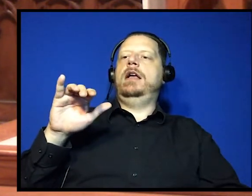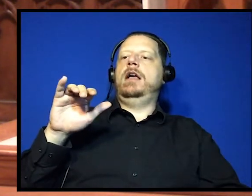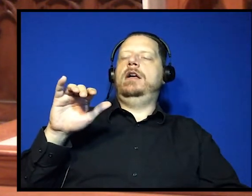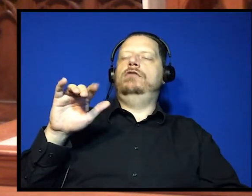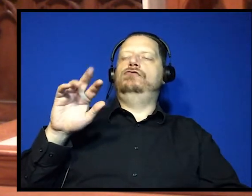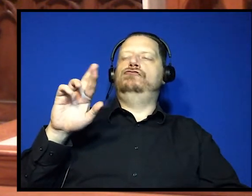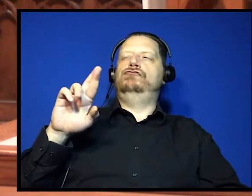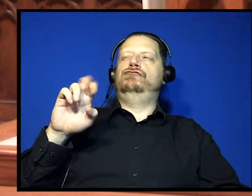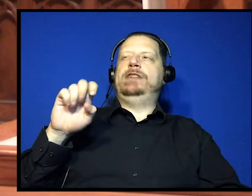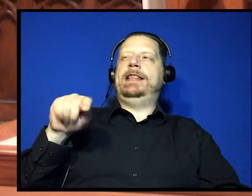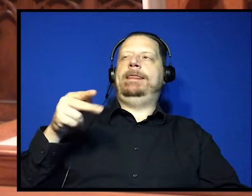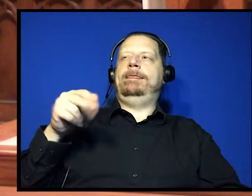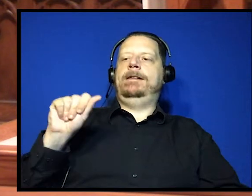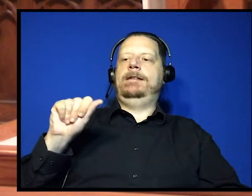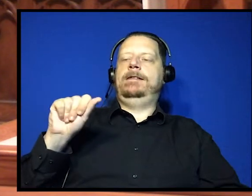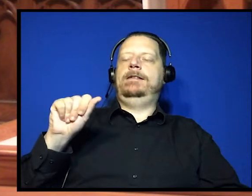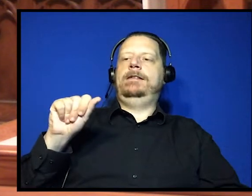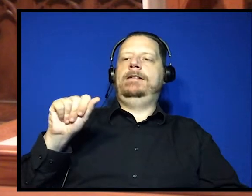Retha,